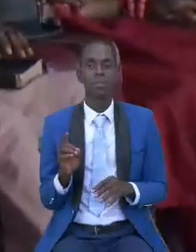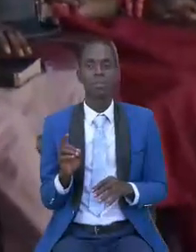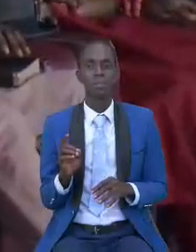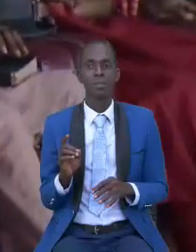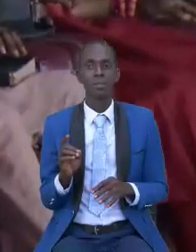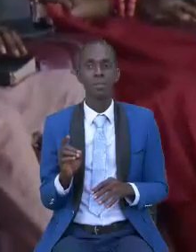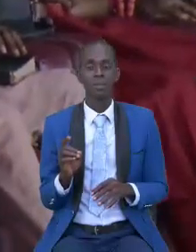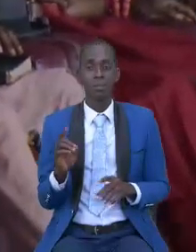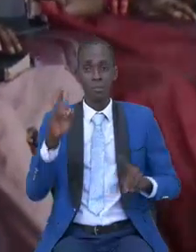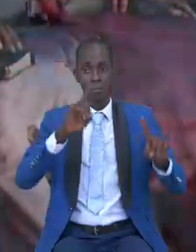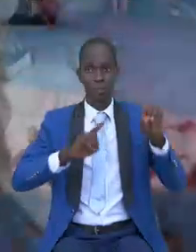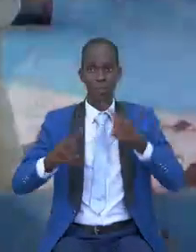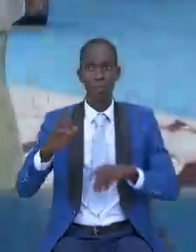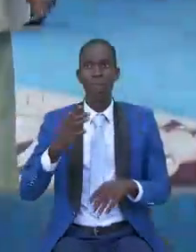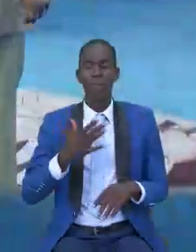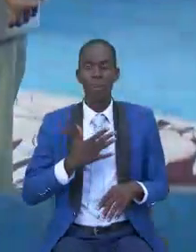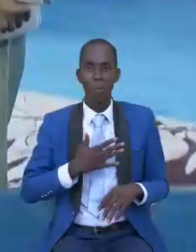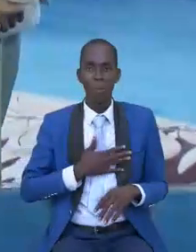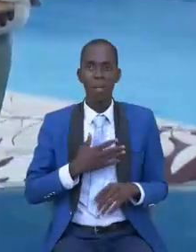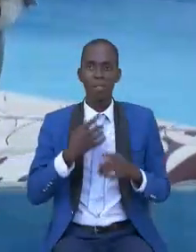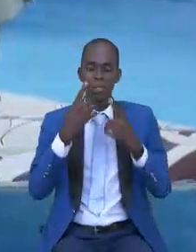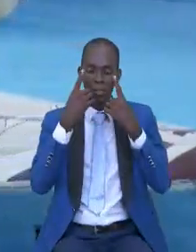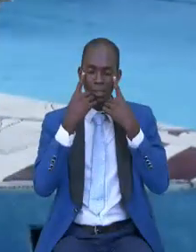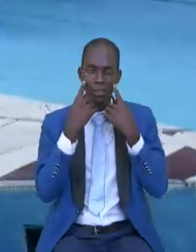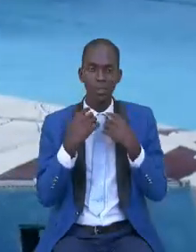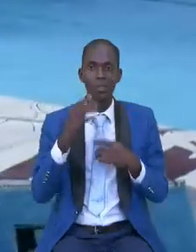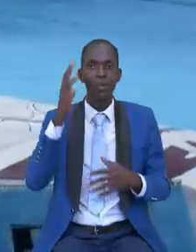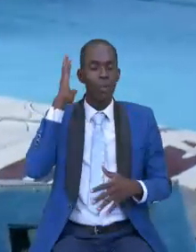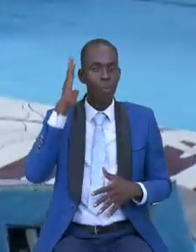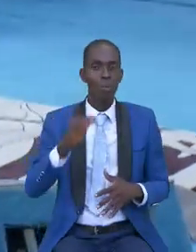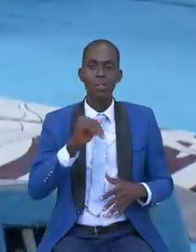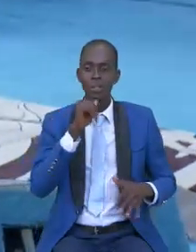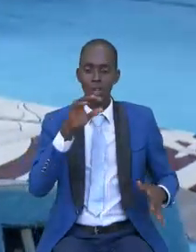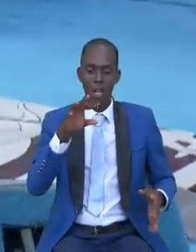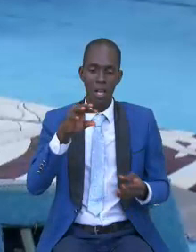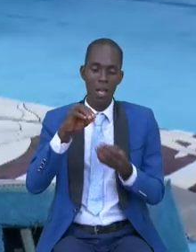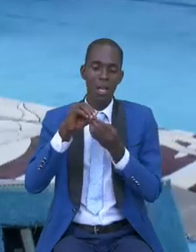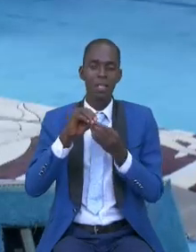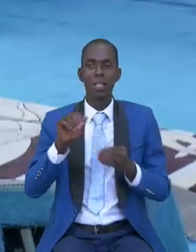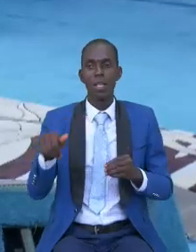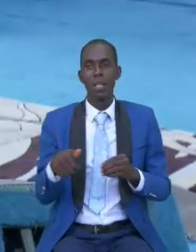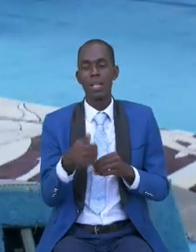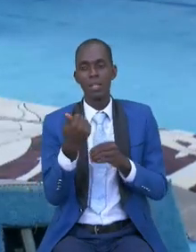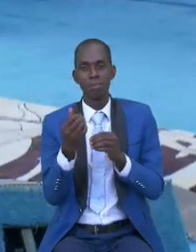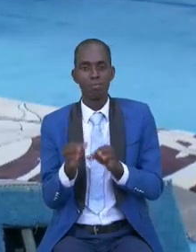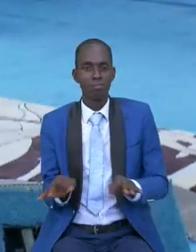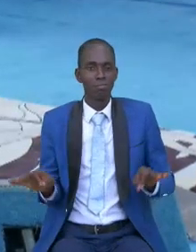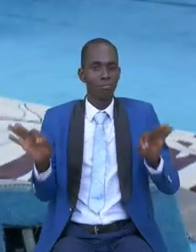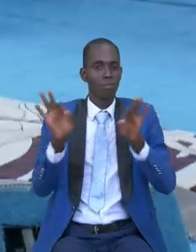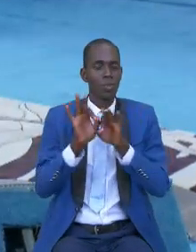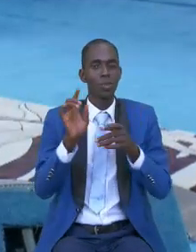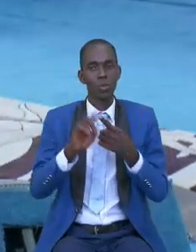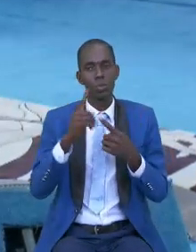My tears will not add any value to the blood of